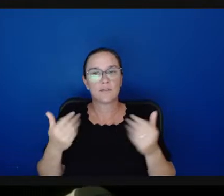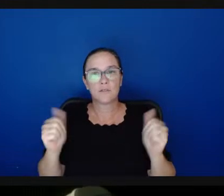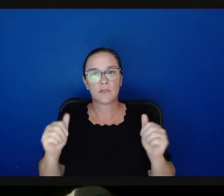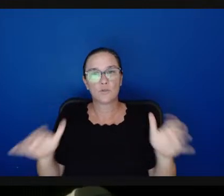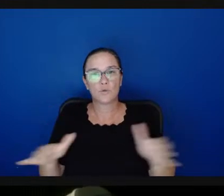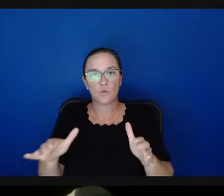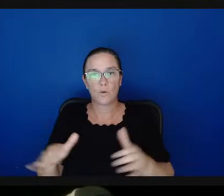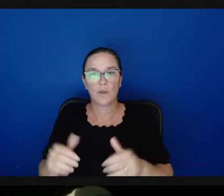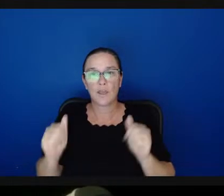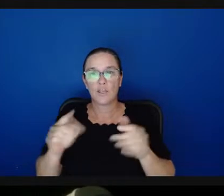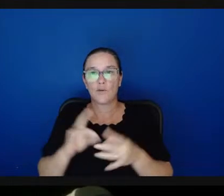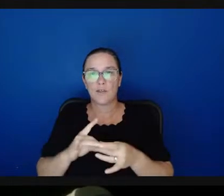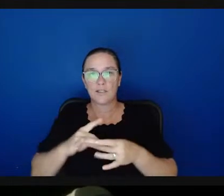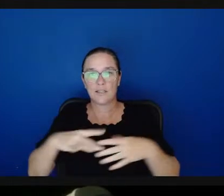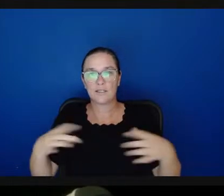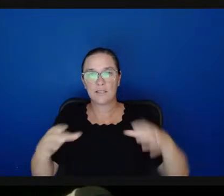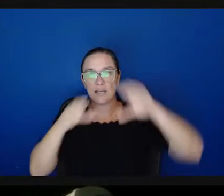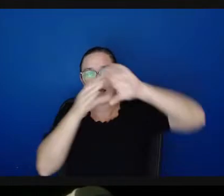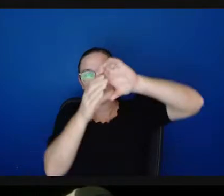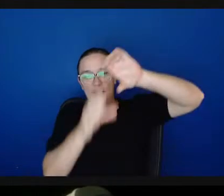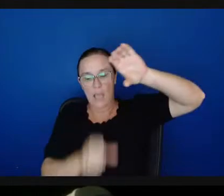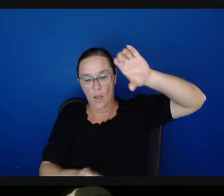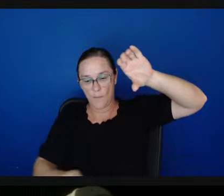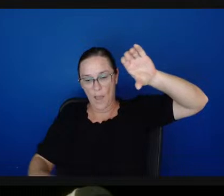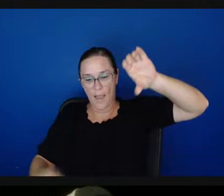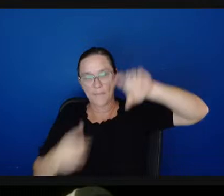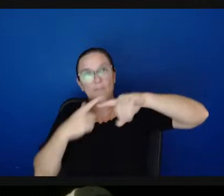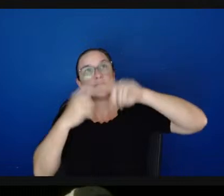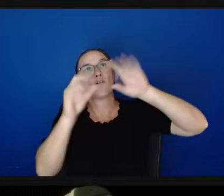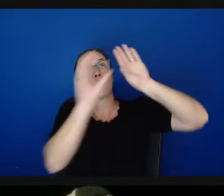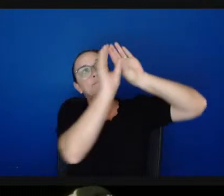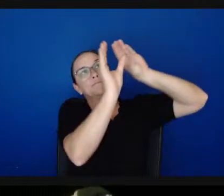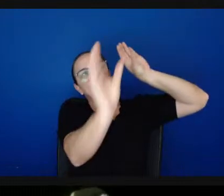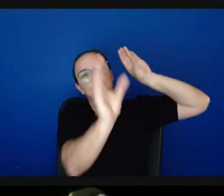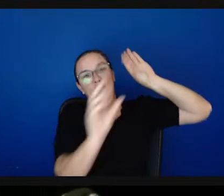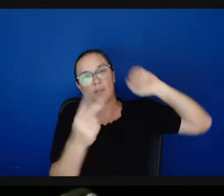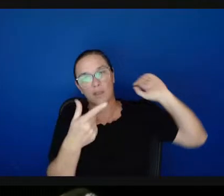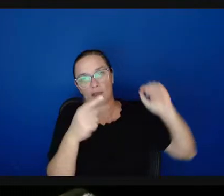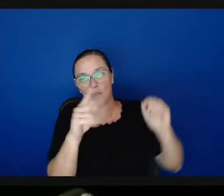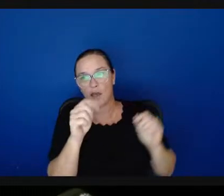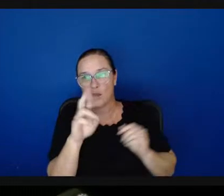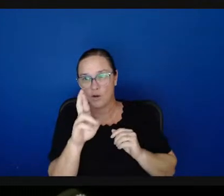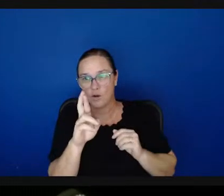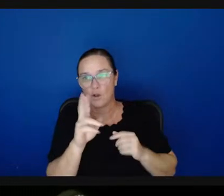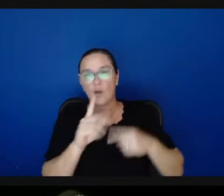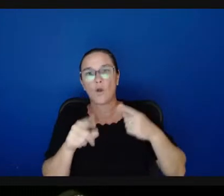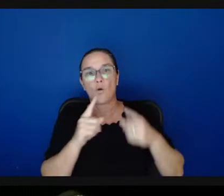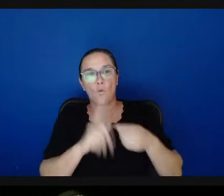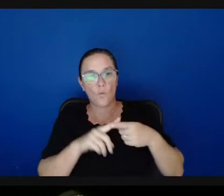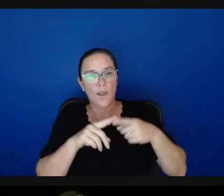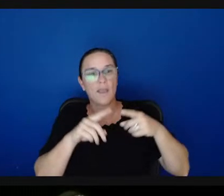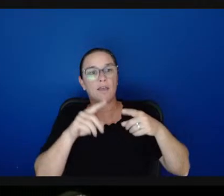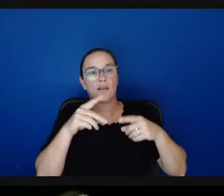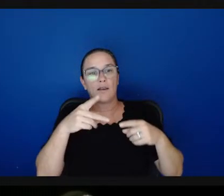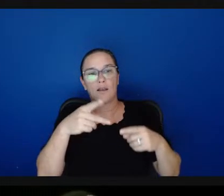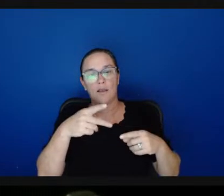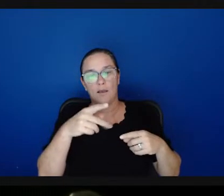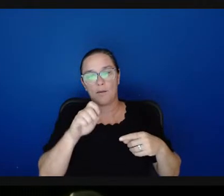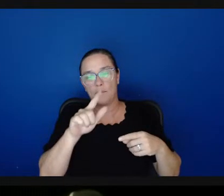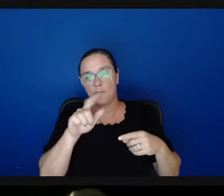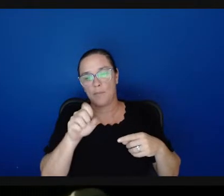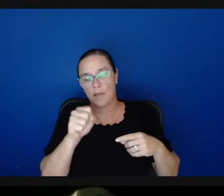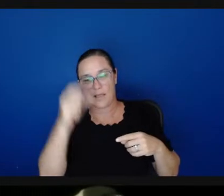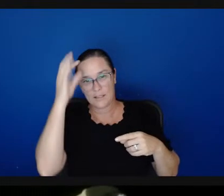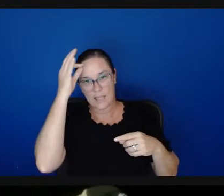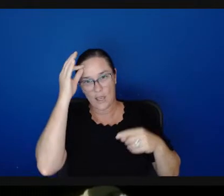to disconnect the downpipe that connects the gutter system to the tank when the Pele's hair is falling. Right, that prevents it from